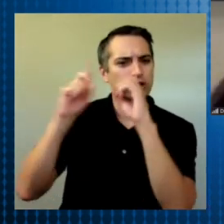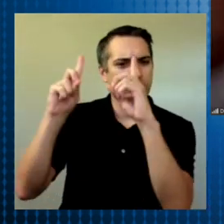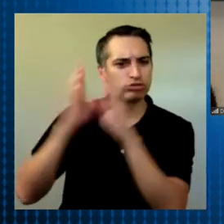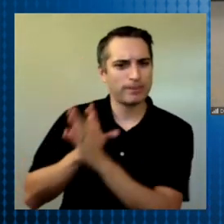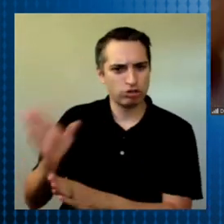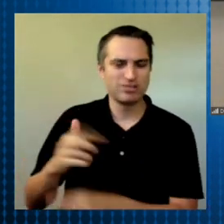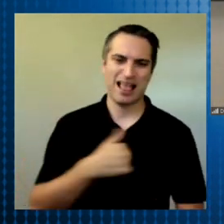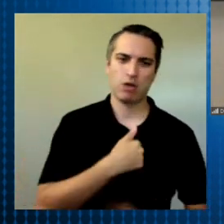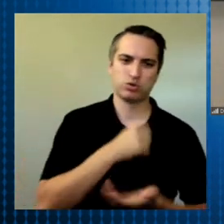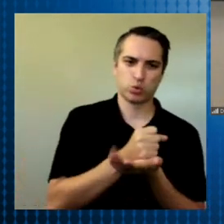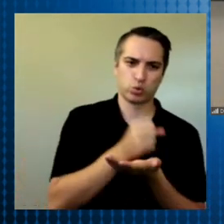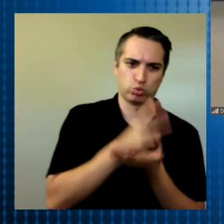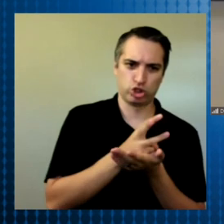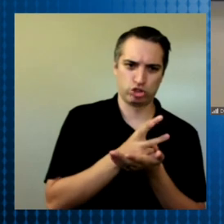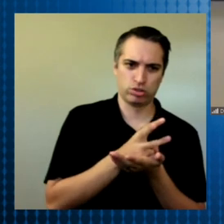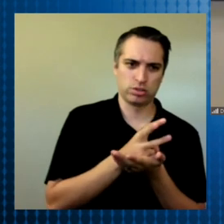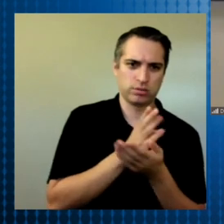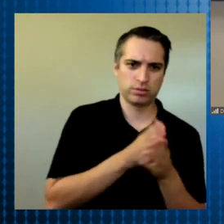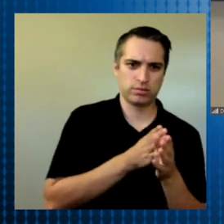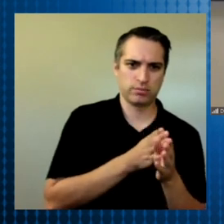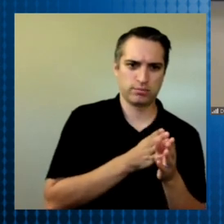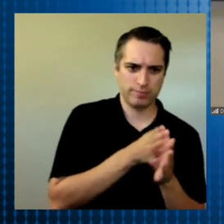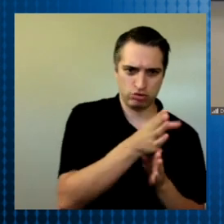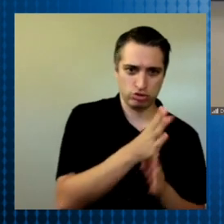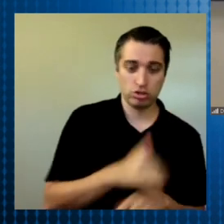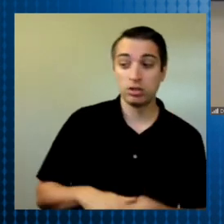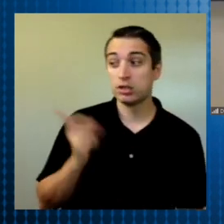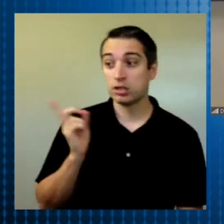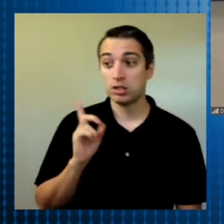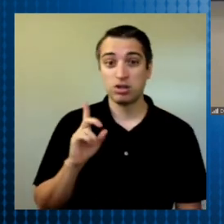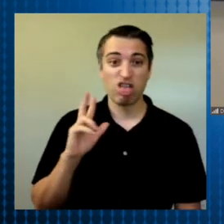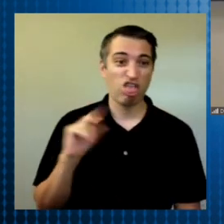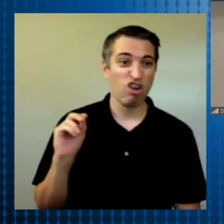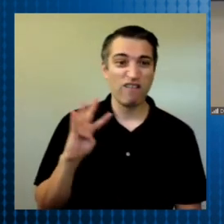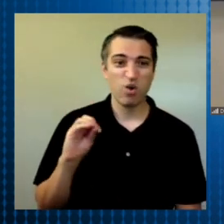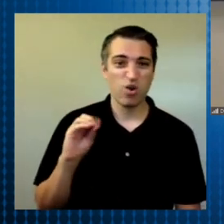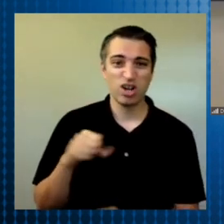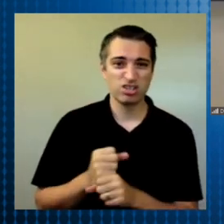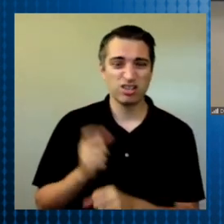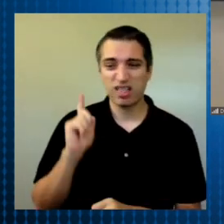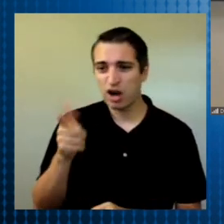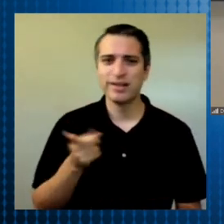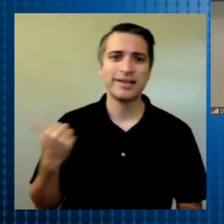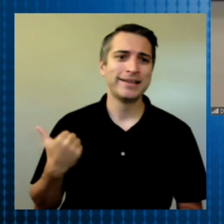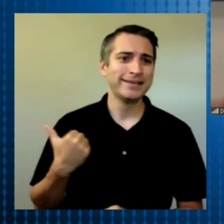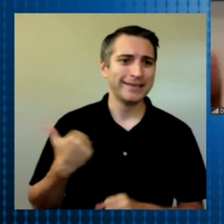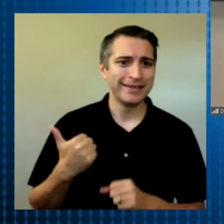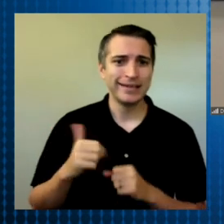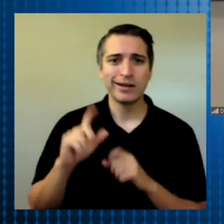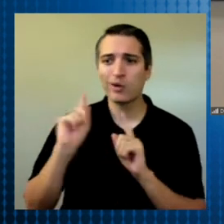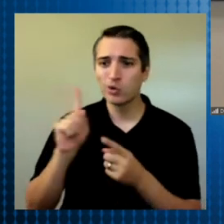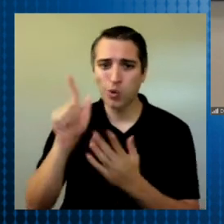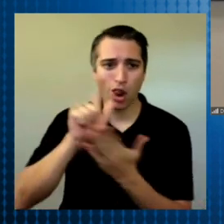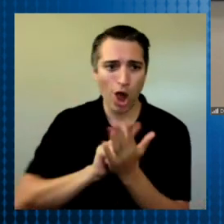30, 20, 40 years later, Dennis Wayne Archer goes to a law school. He gets on the Supreme Court. He